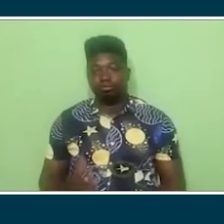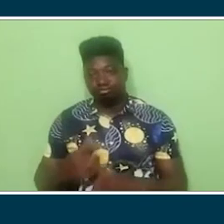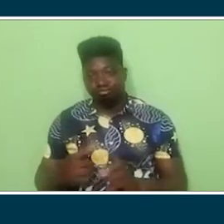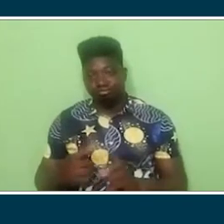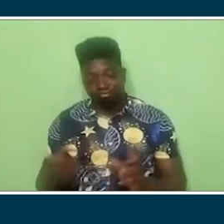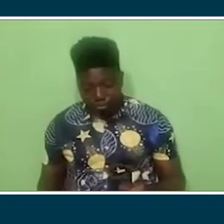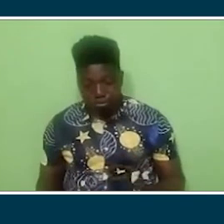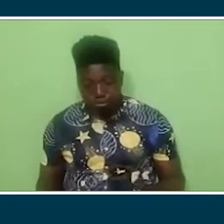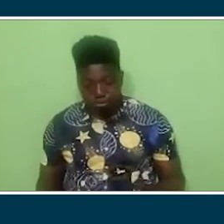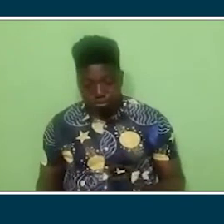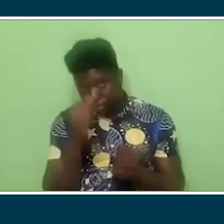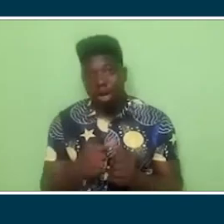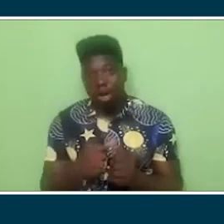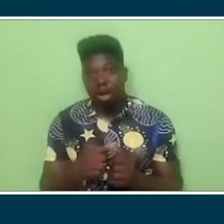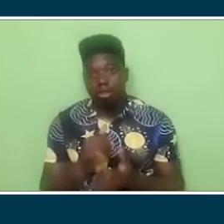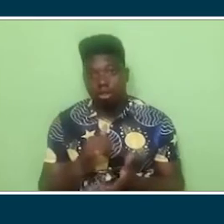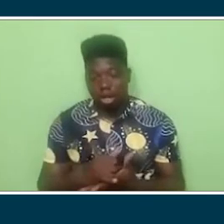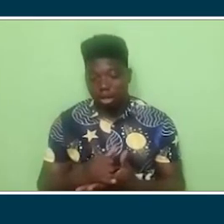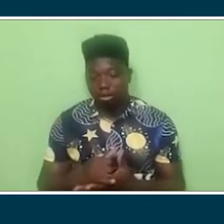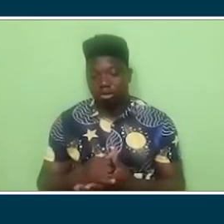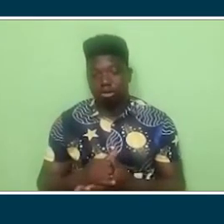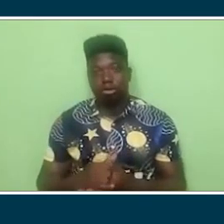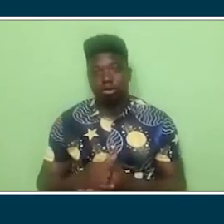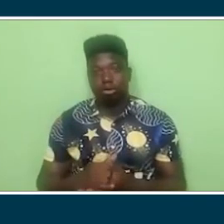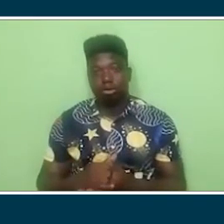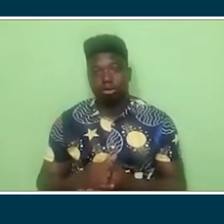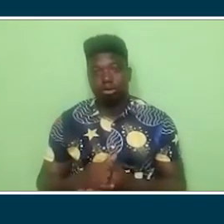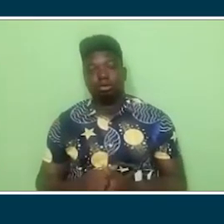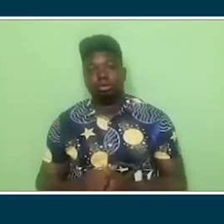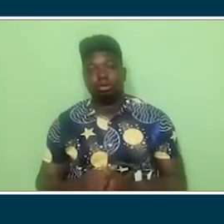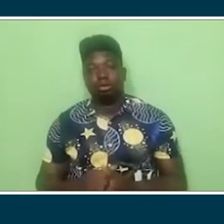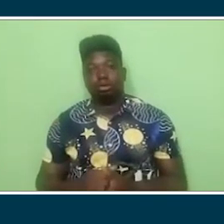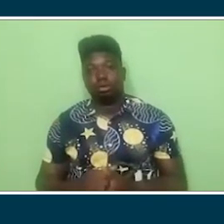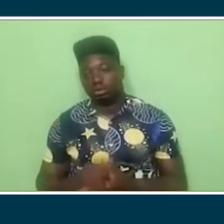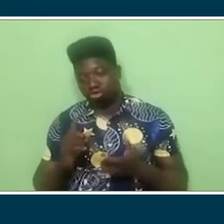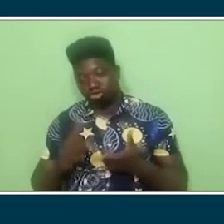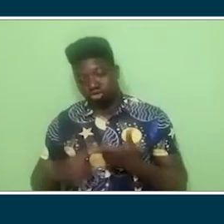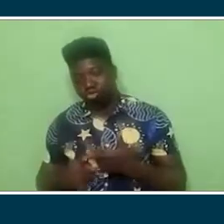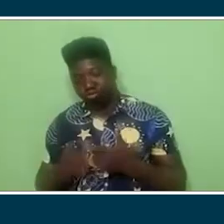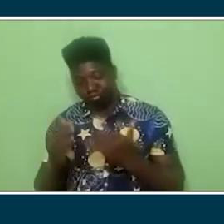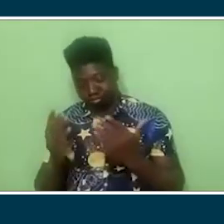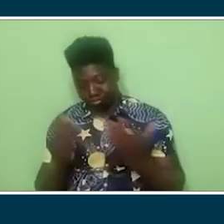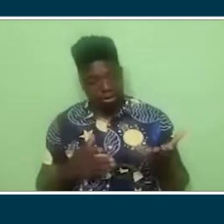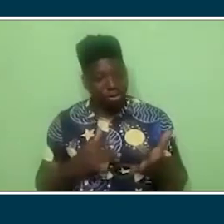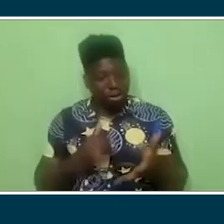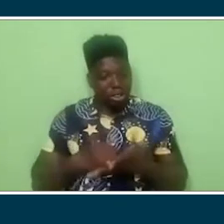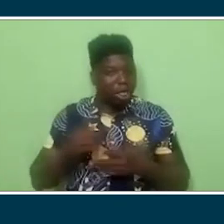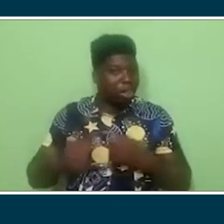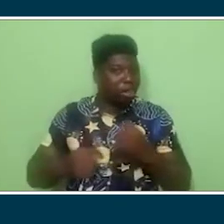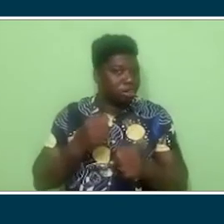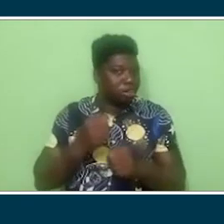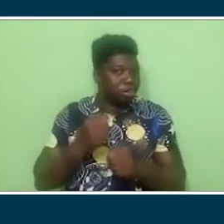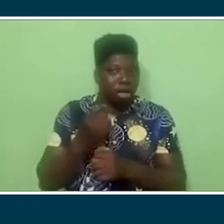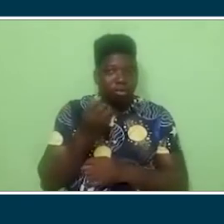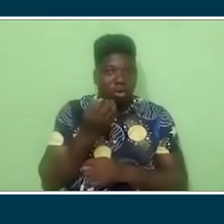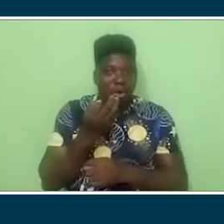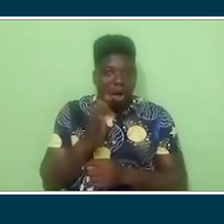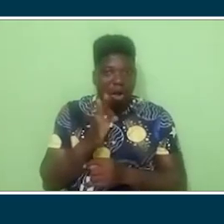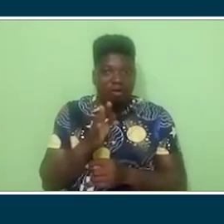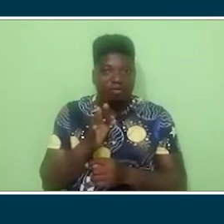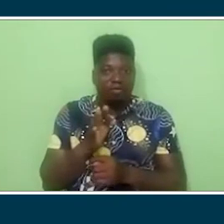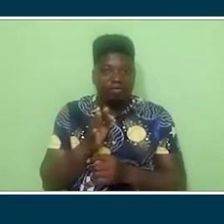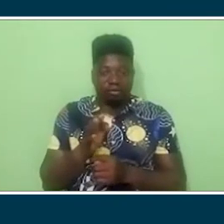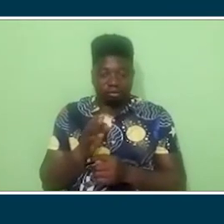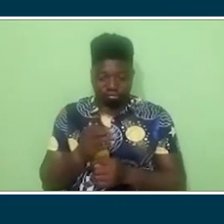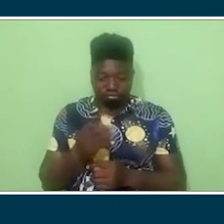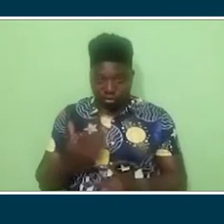but rather remember that there are times to bring that kind of instrument. And